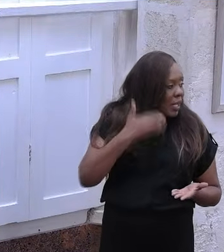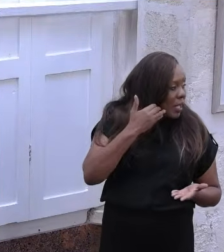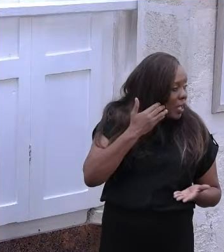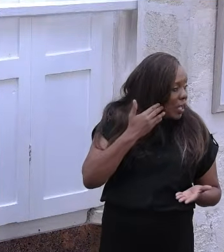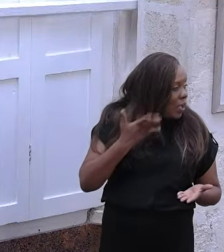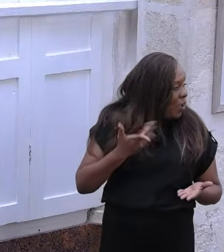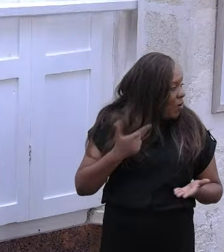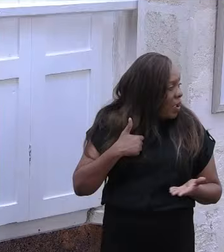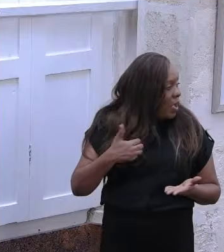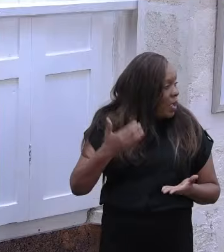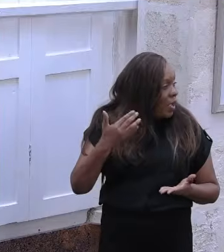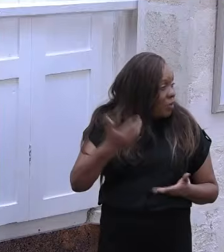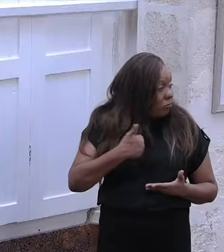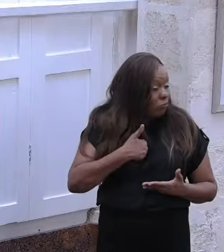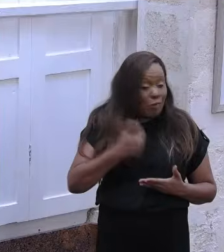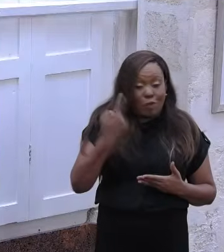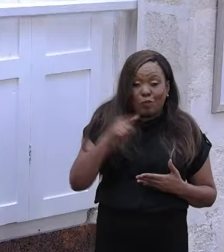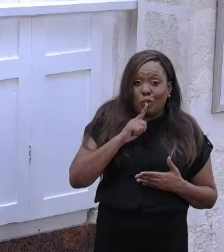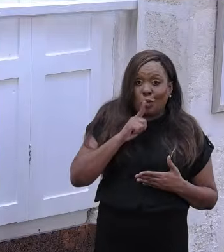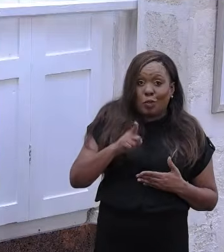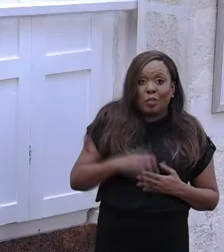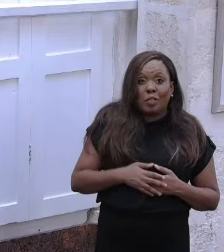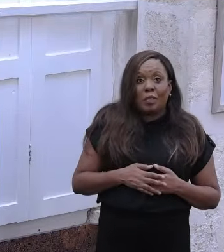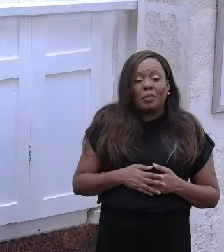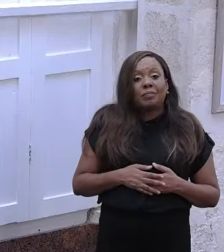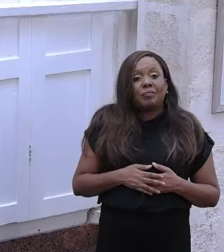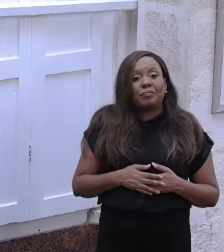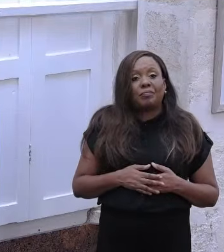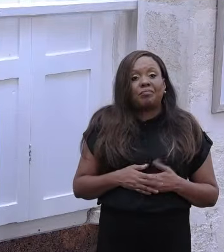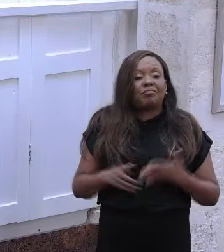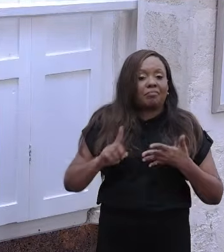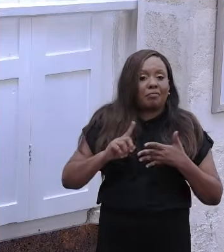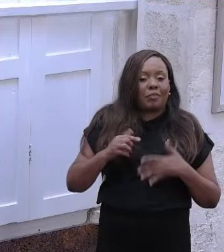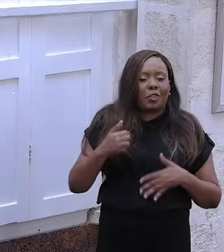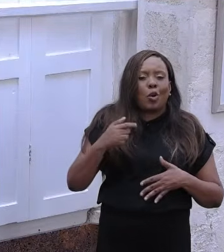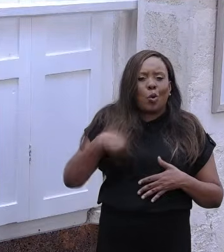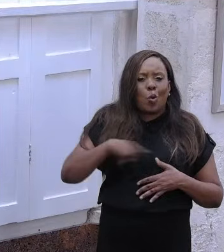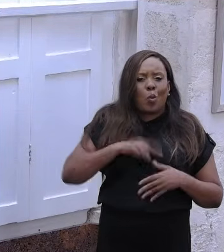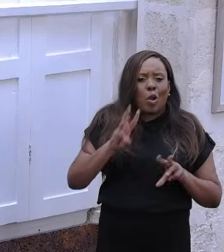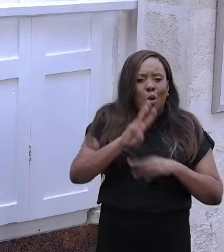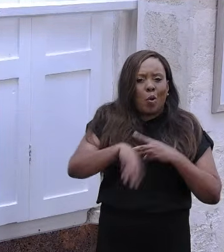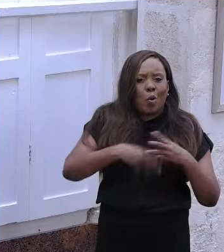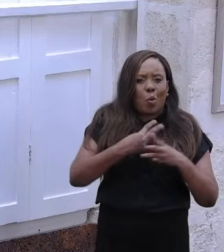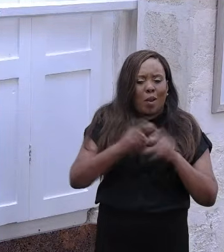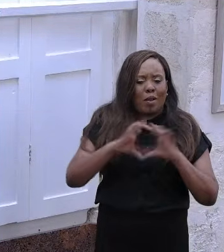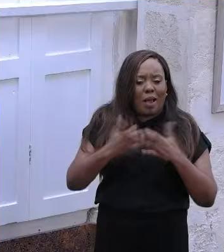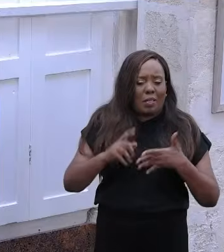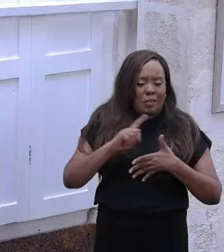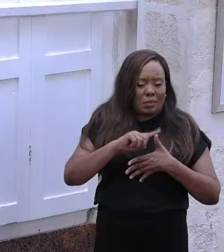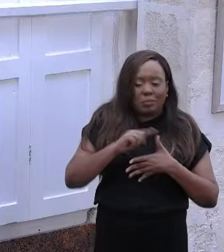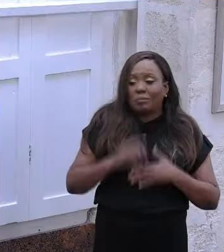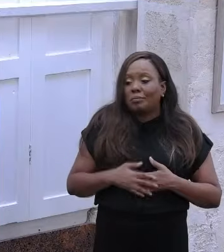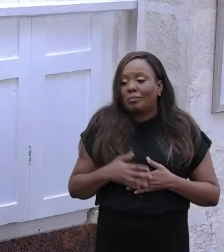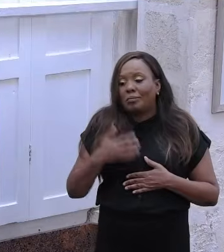understand. What's one thing? The other thing is, you know,